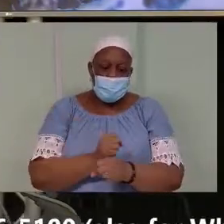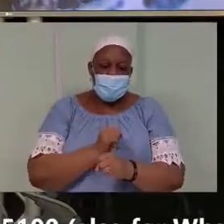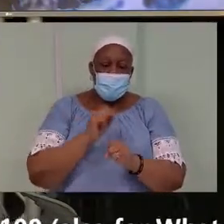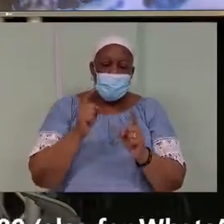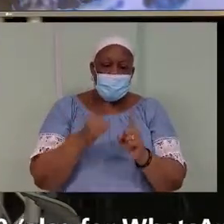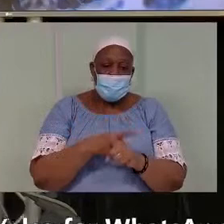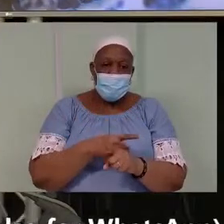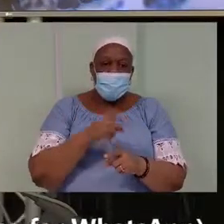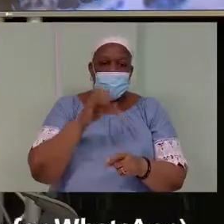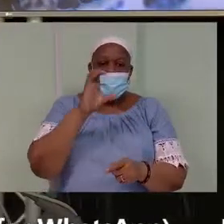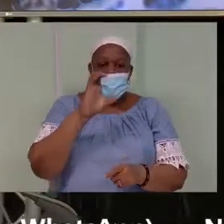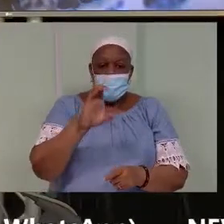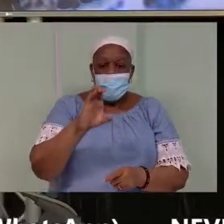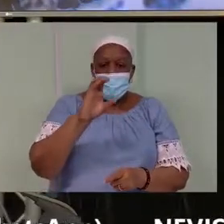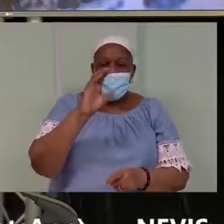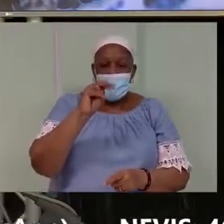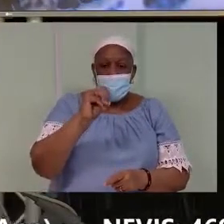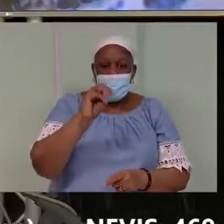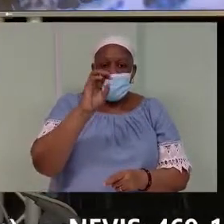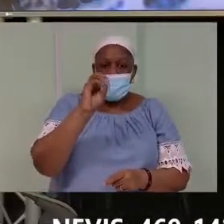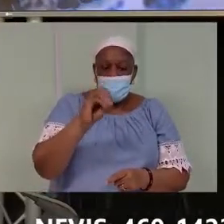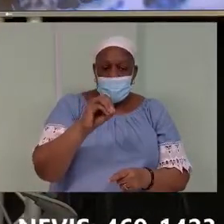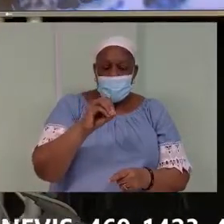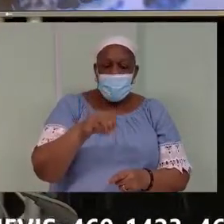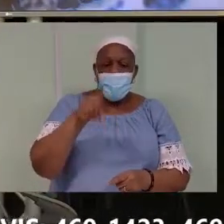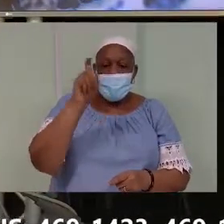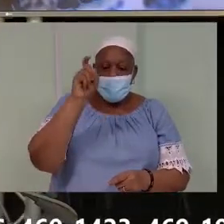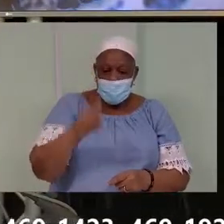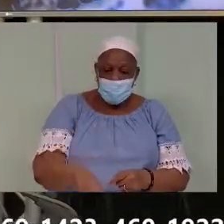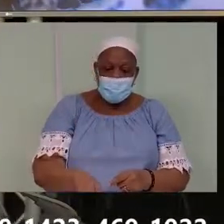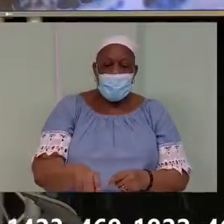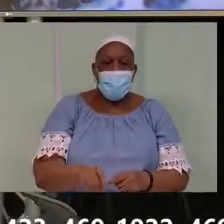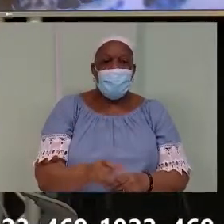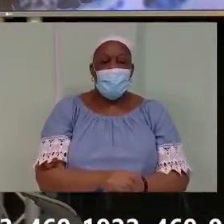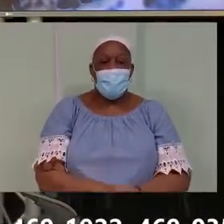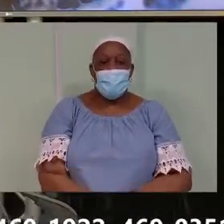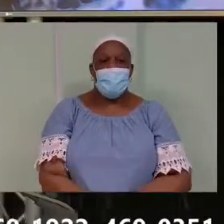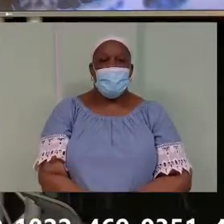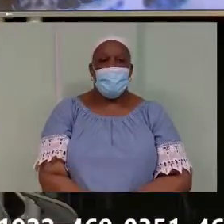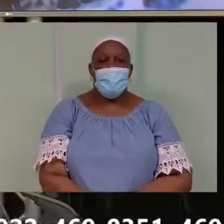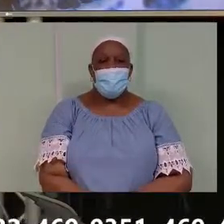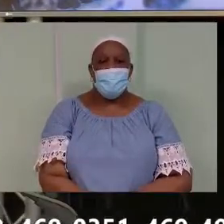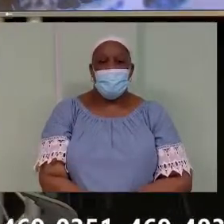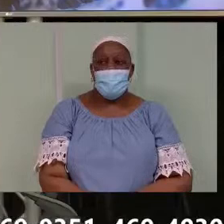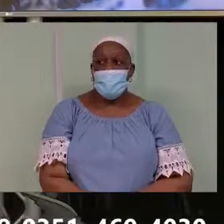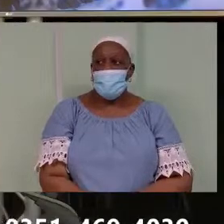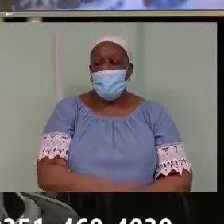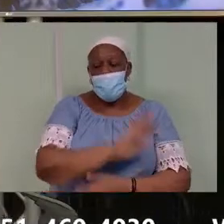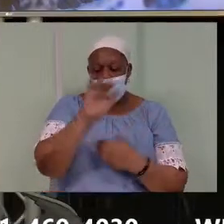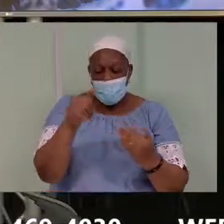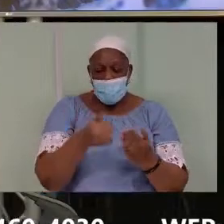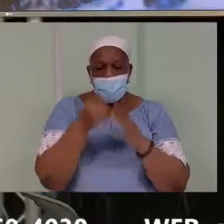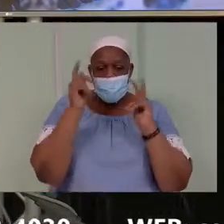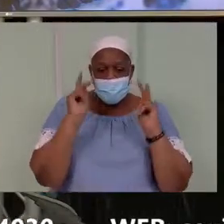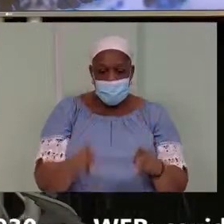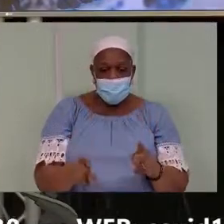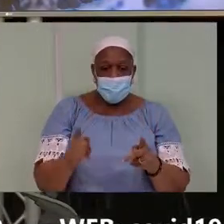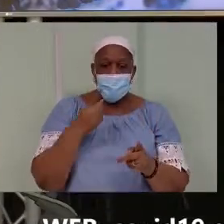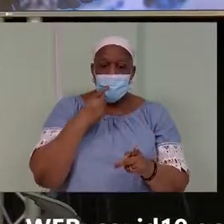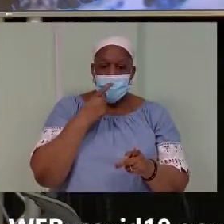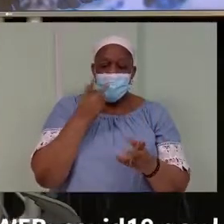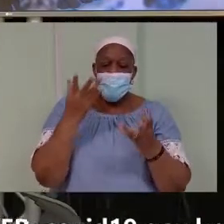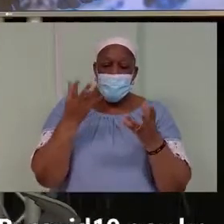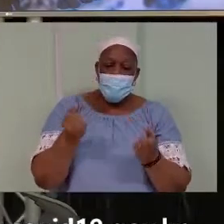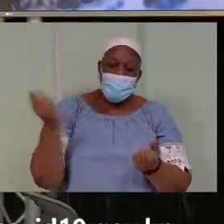Officer. Again, this test must be submitted to the Office of the Chief Medical Officer. And